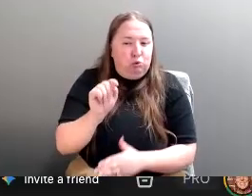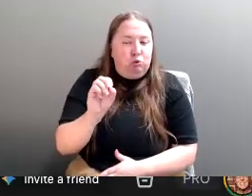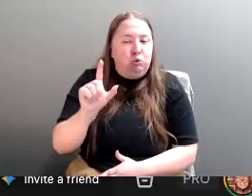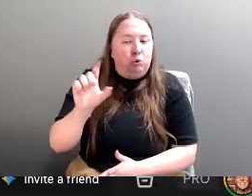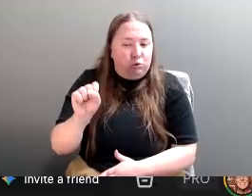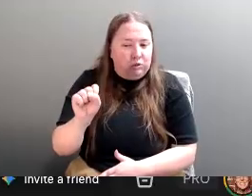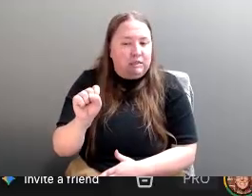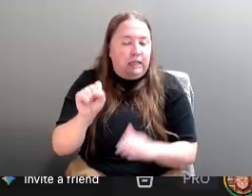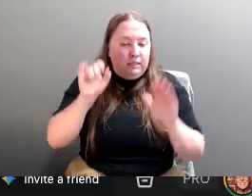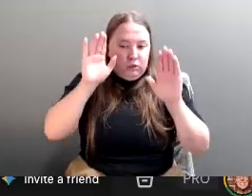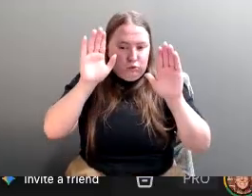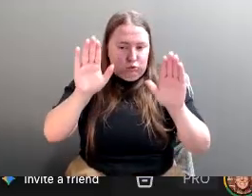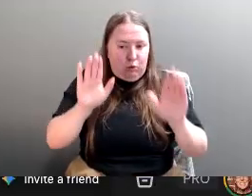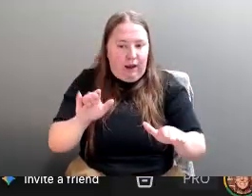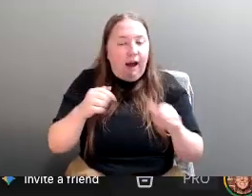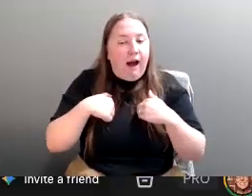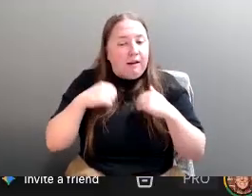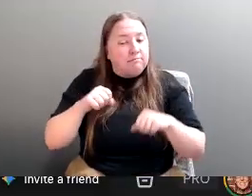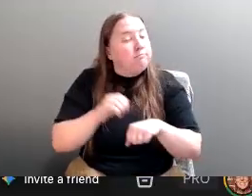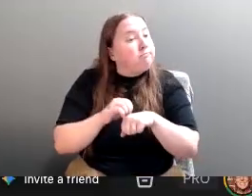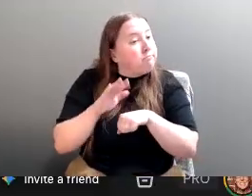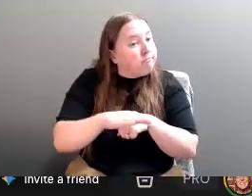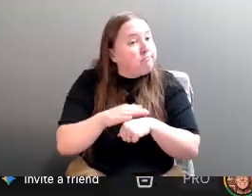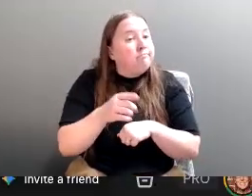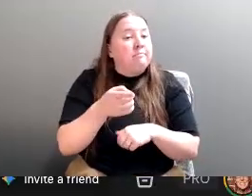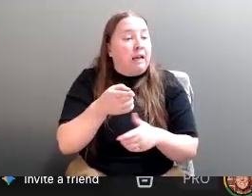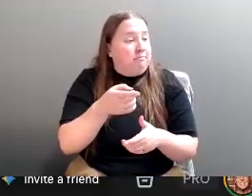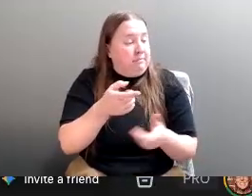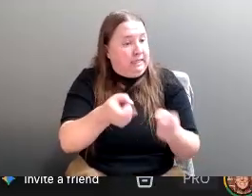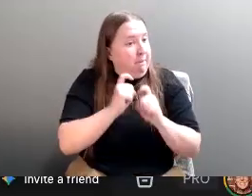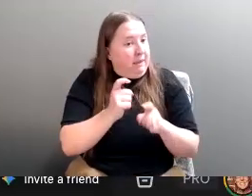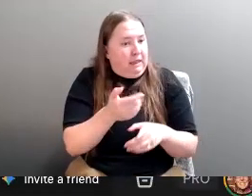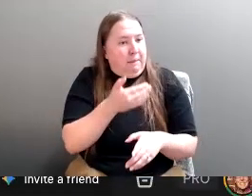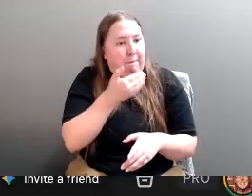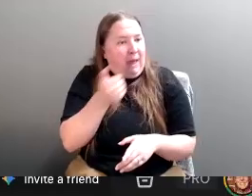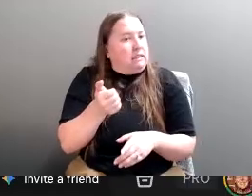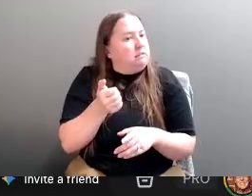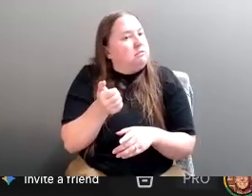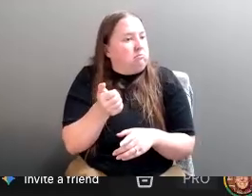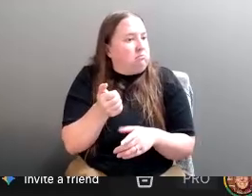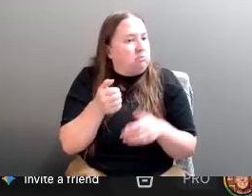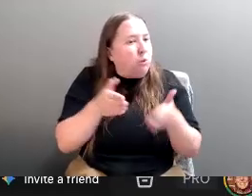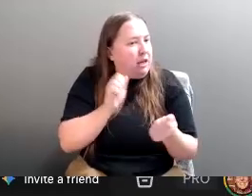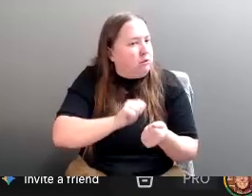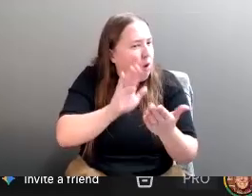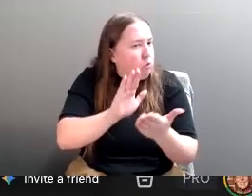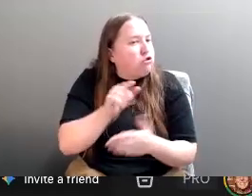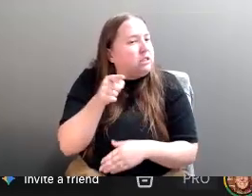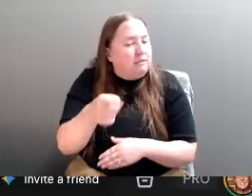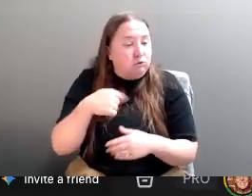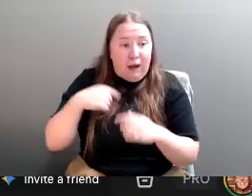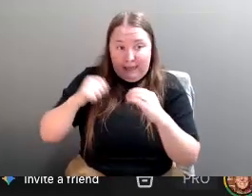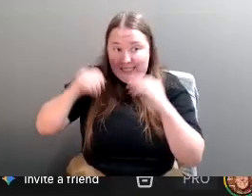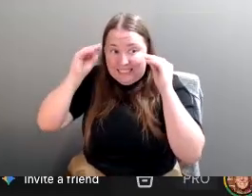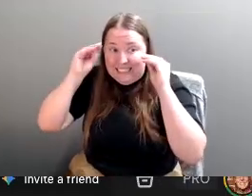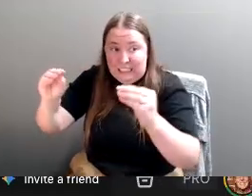so great that I can actually send it and say, hey, give me best practices so I can then teach best practices. Now, if I just